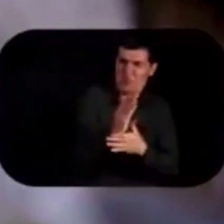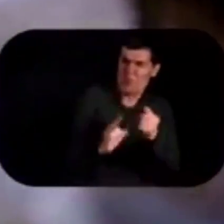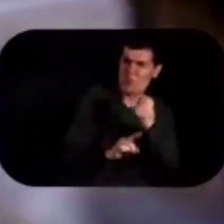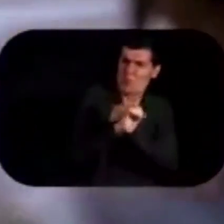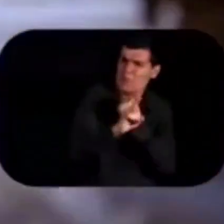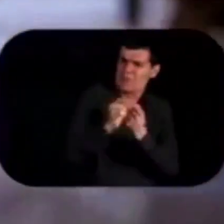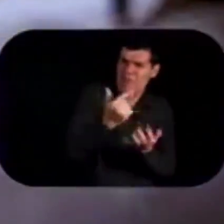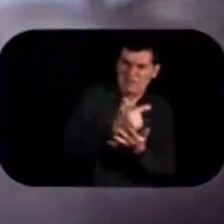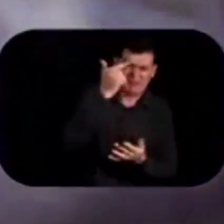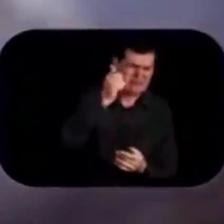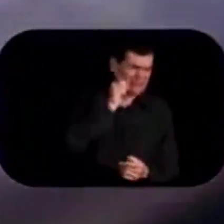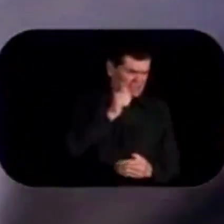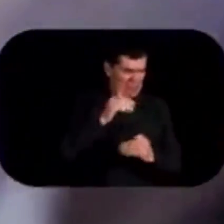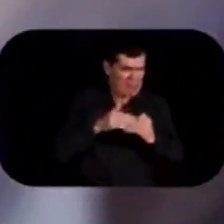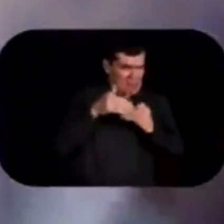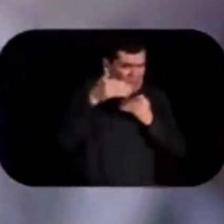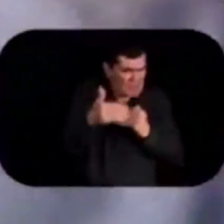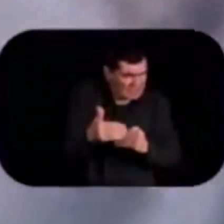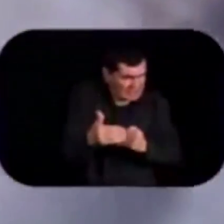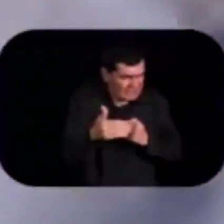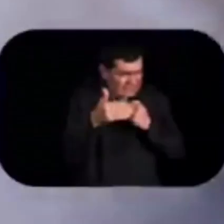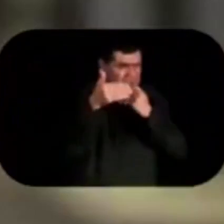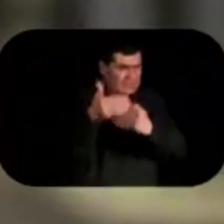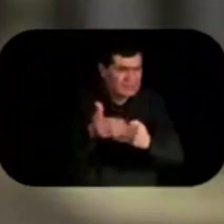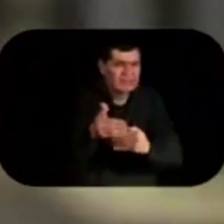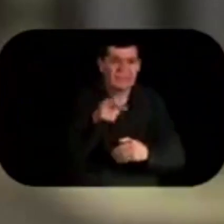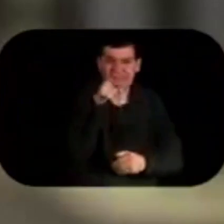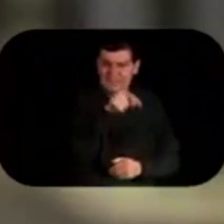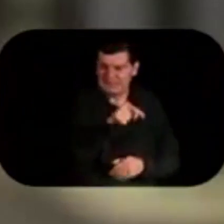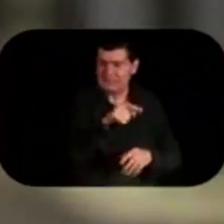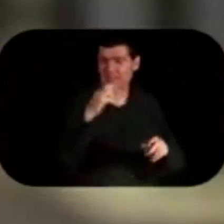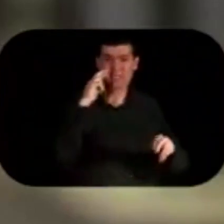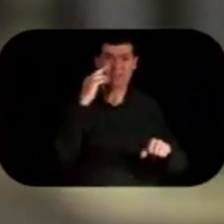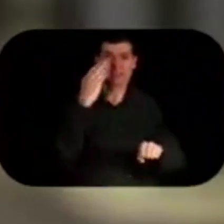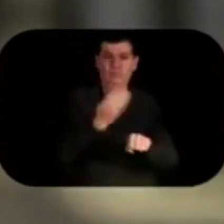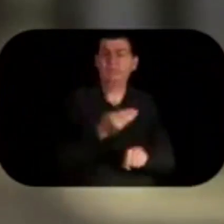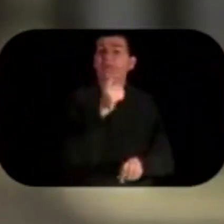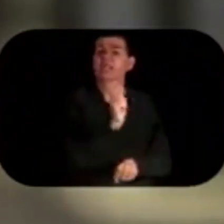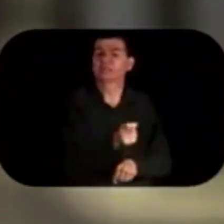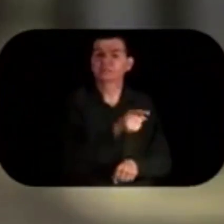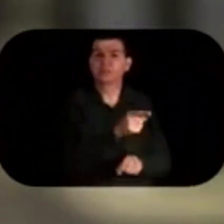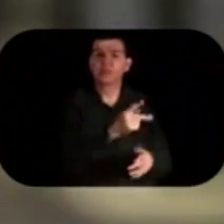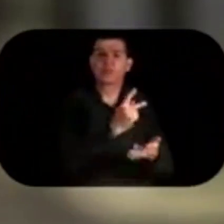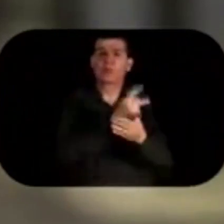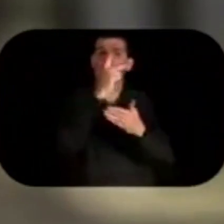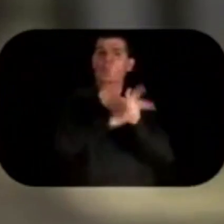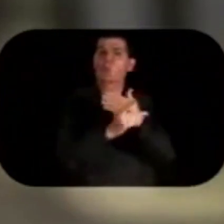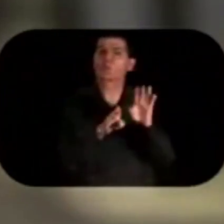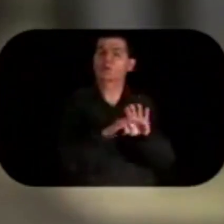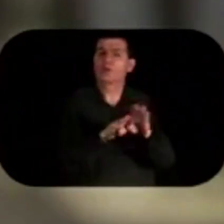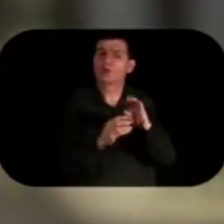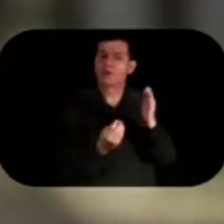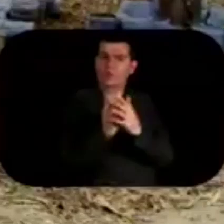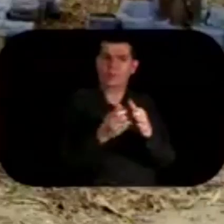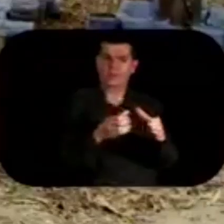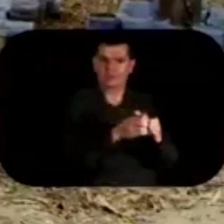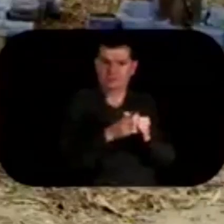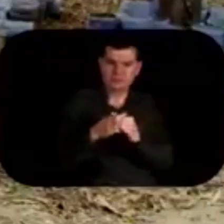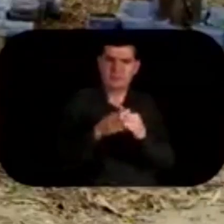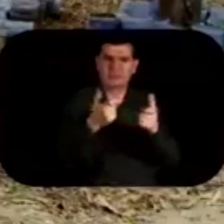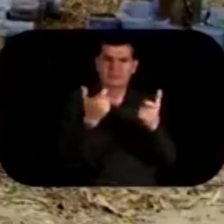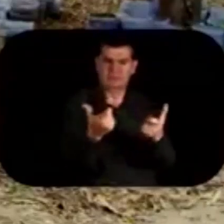she has overcome every challenge, and she wants to go forward every time. She's in charge of